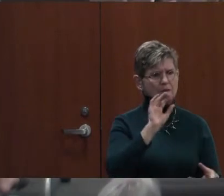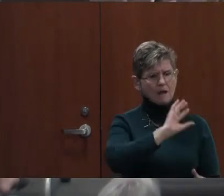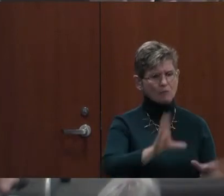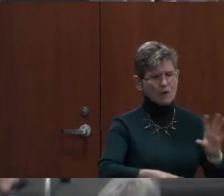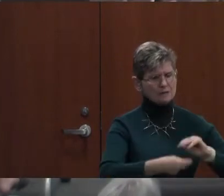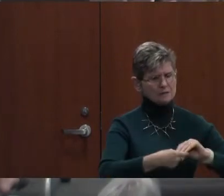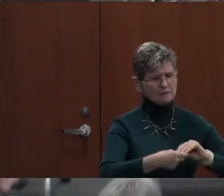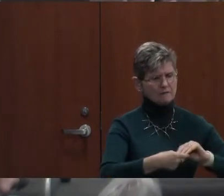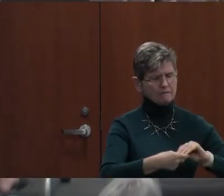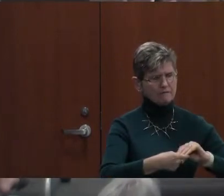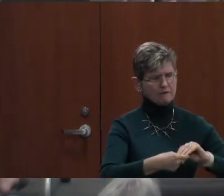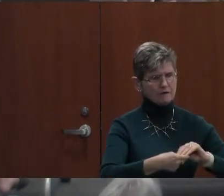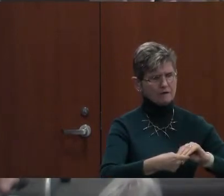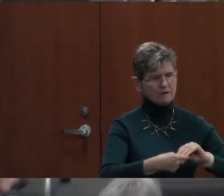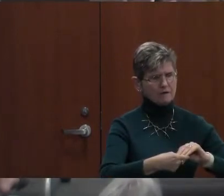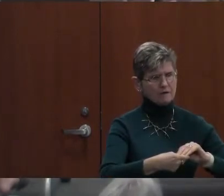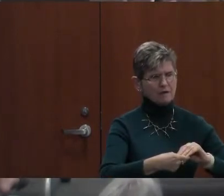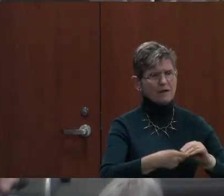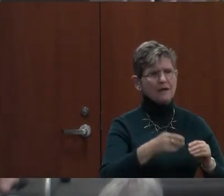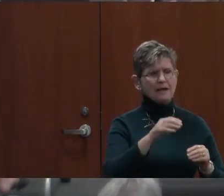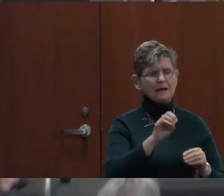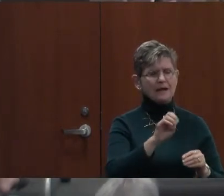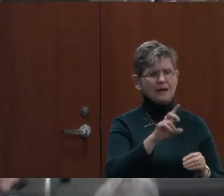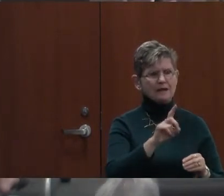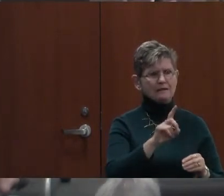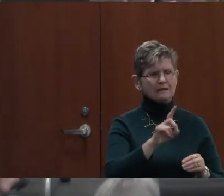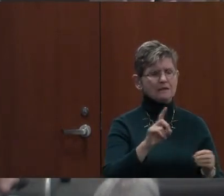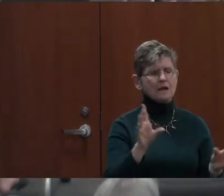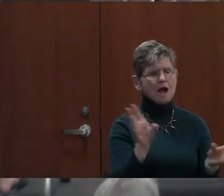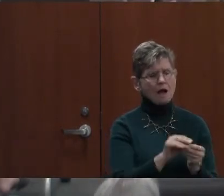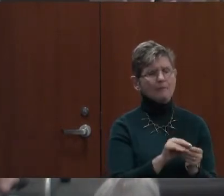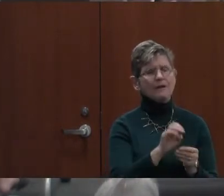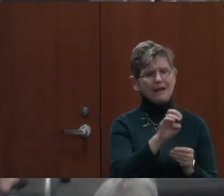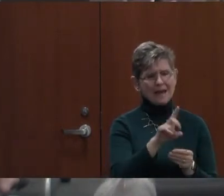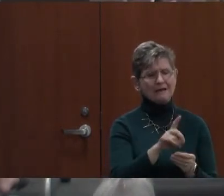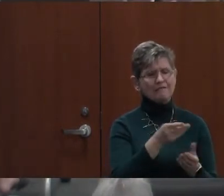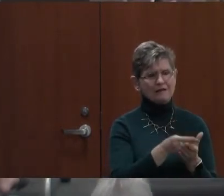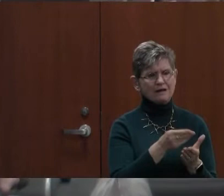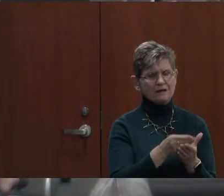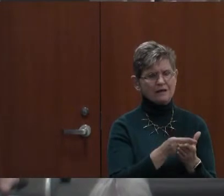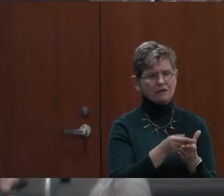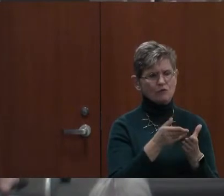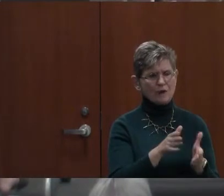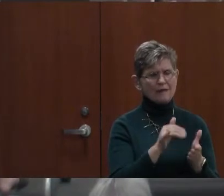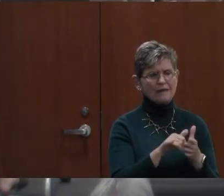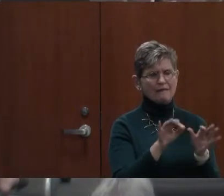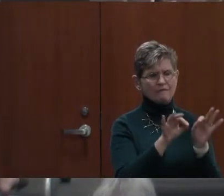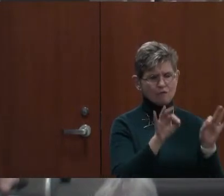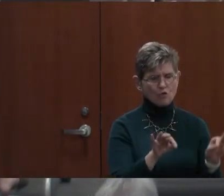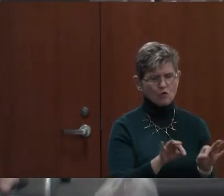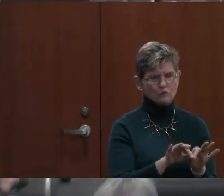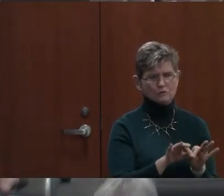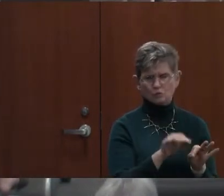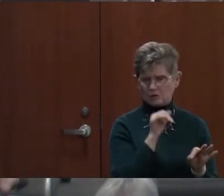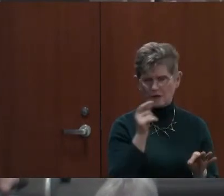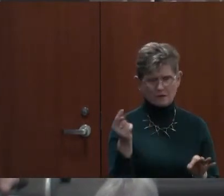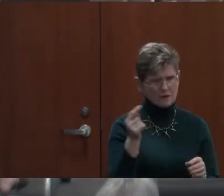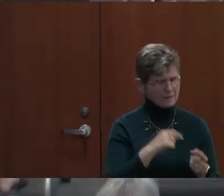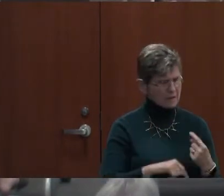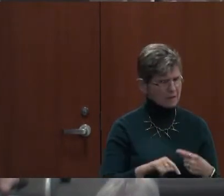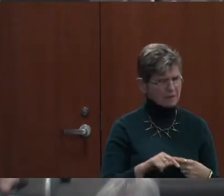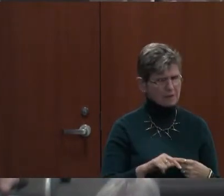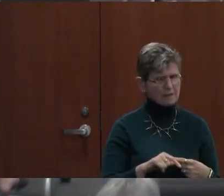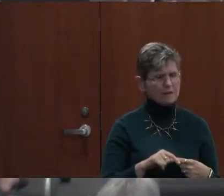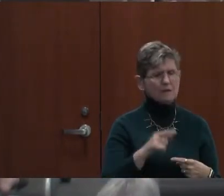comprehensive comp ed funding and the way that the forms weren't coming in